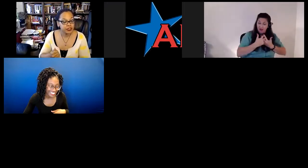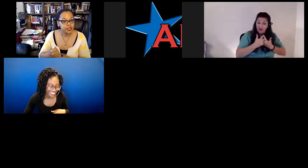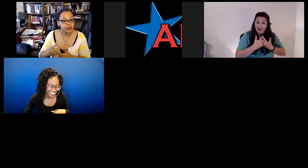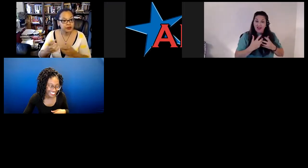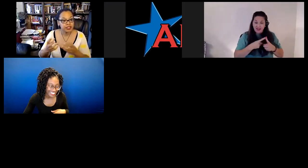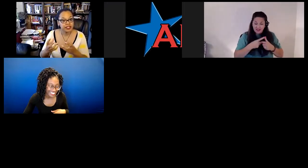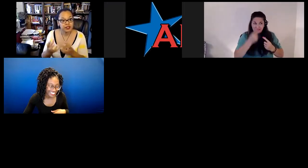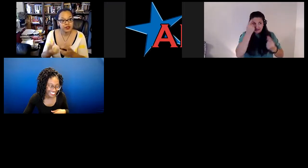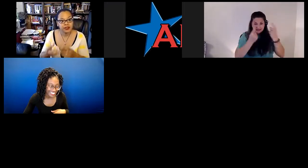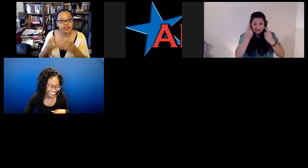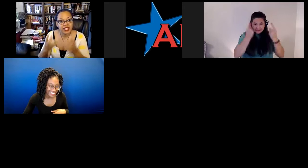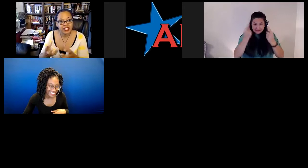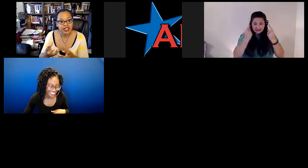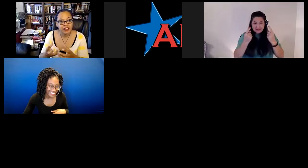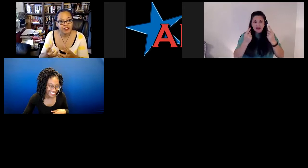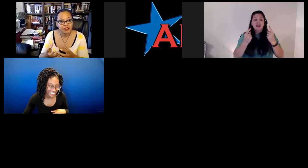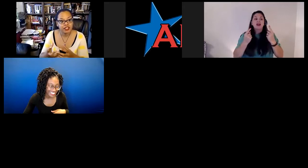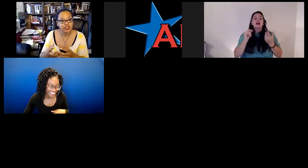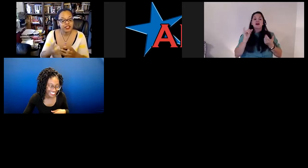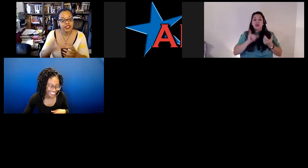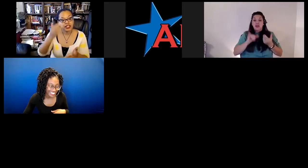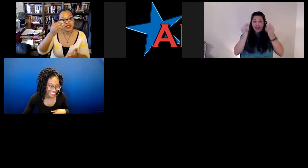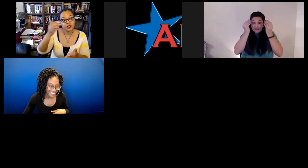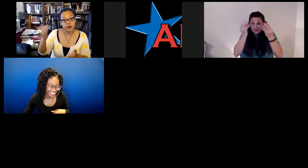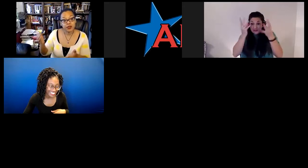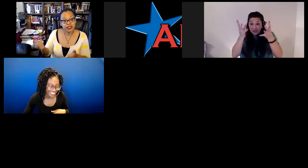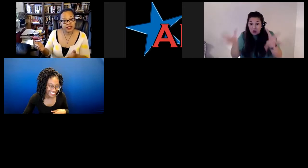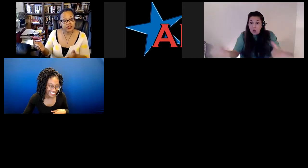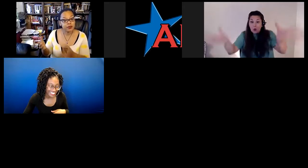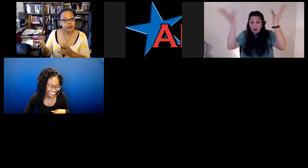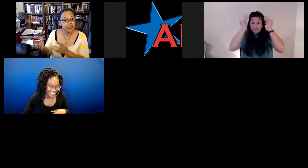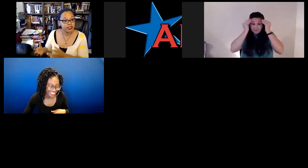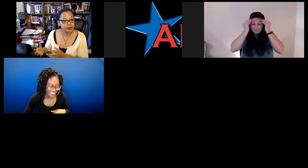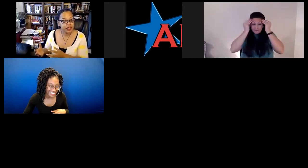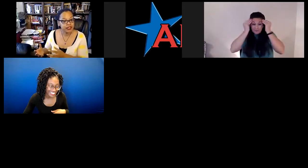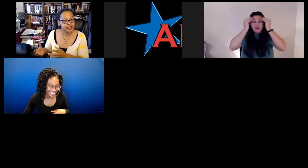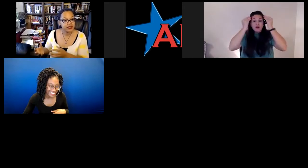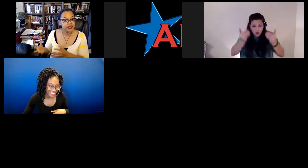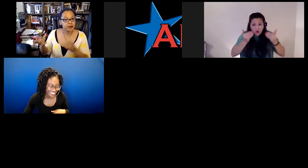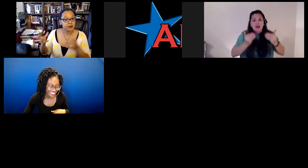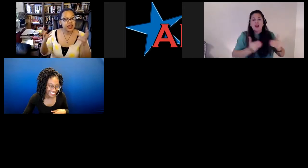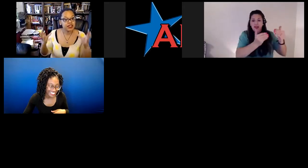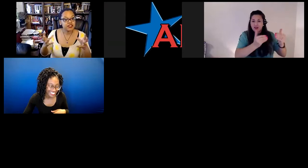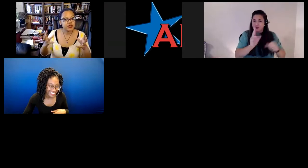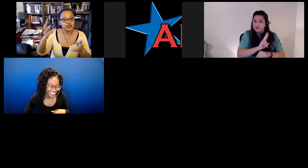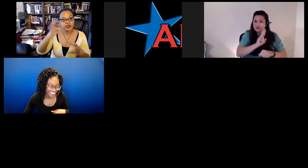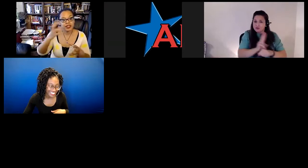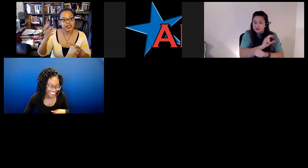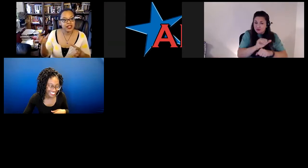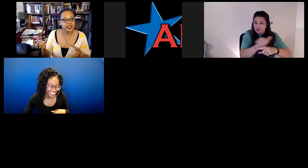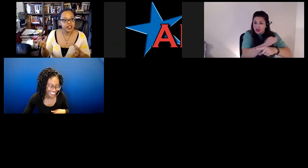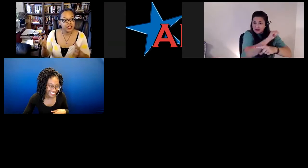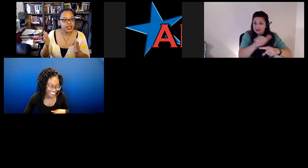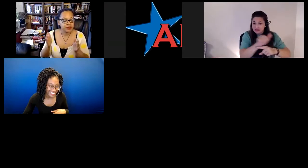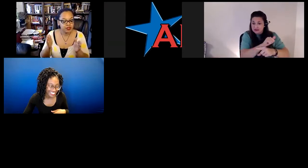backwards, which means that you're able to take that information, take risk into putting it into practice. But as you're doing